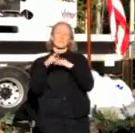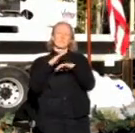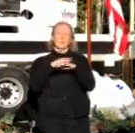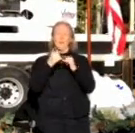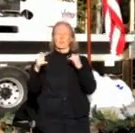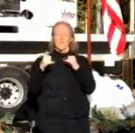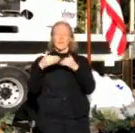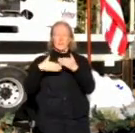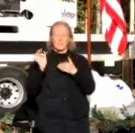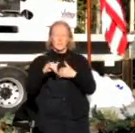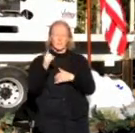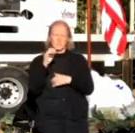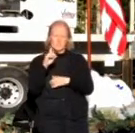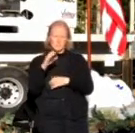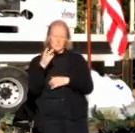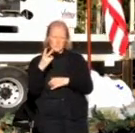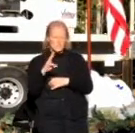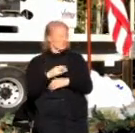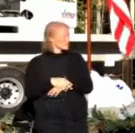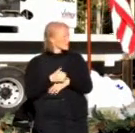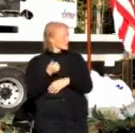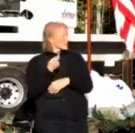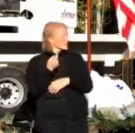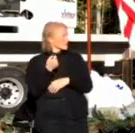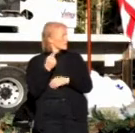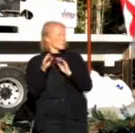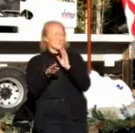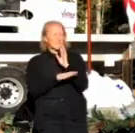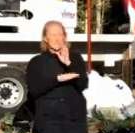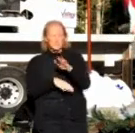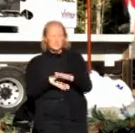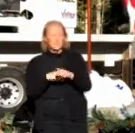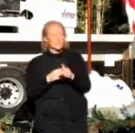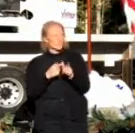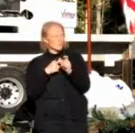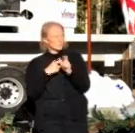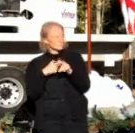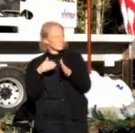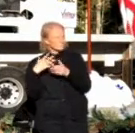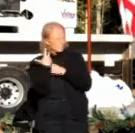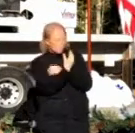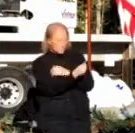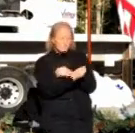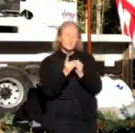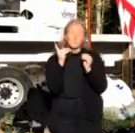online after that. So in just a little while, we're going to cut the tree, and it's going to hit the road. And